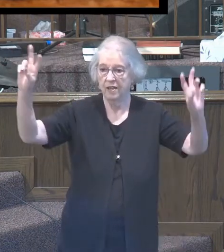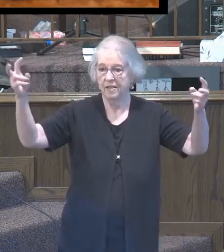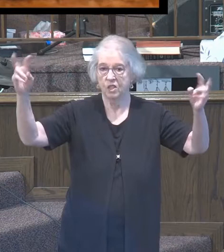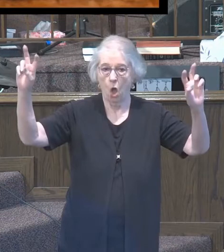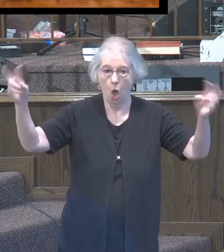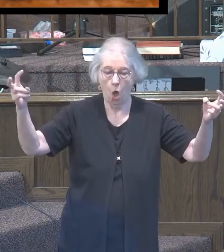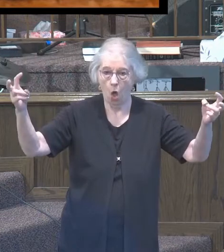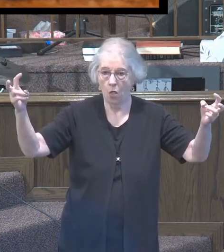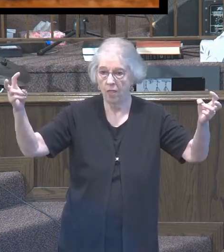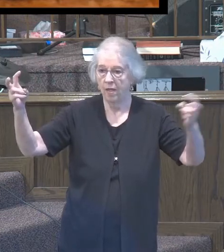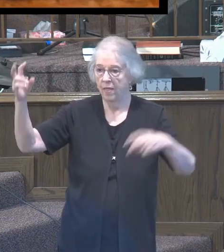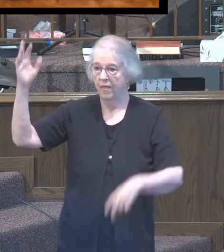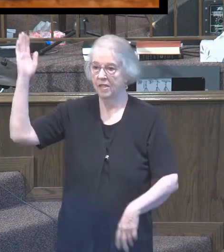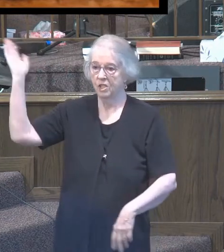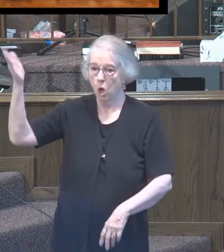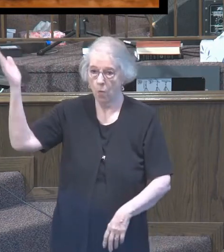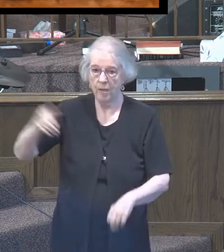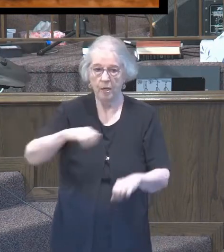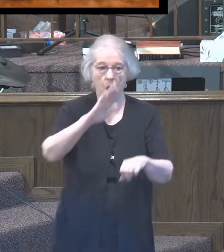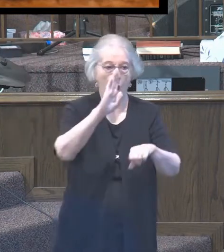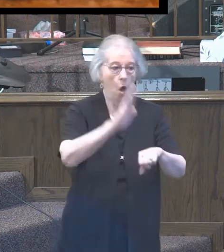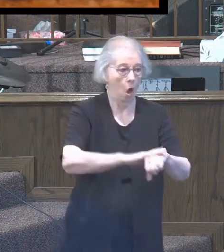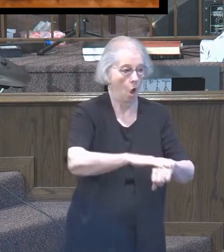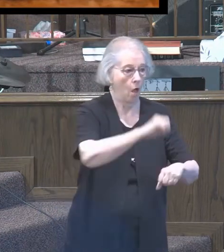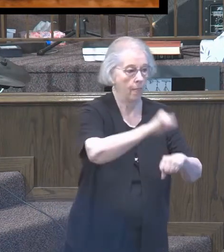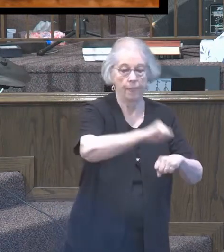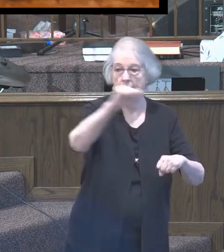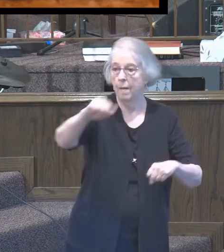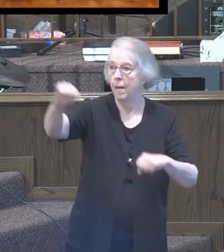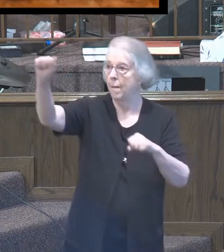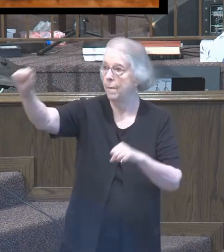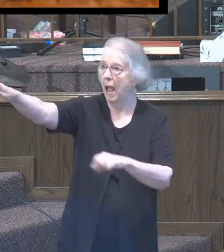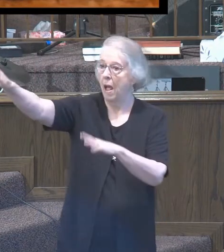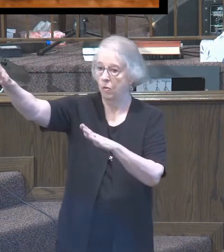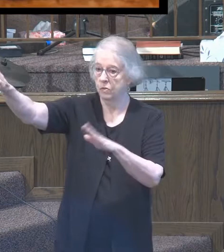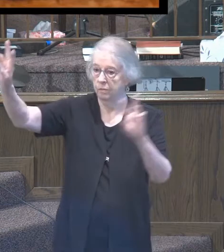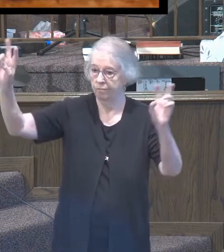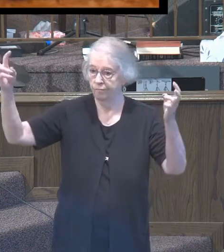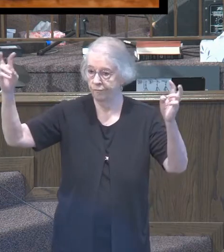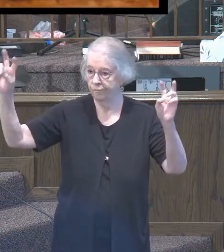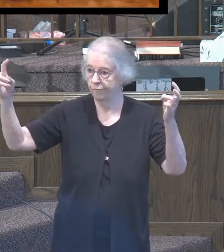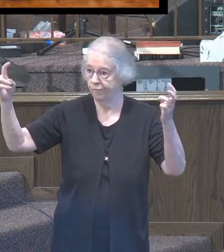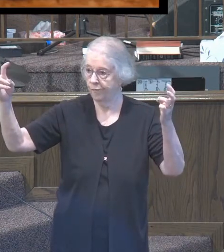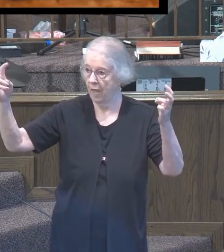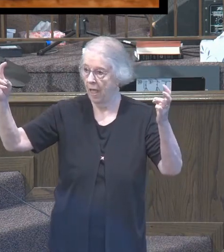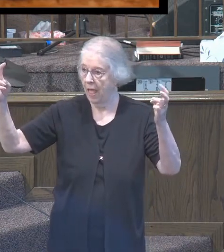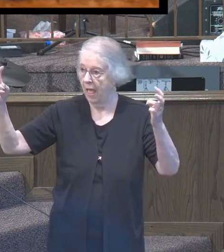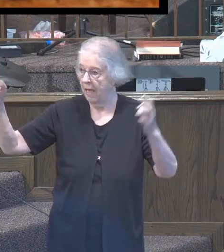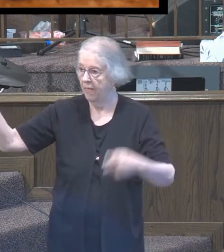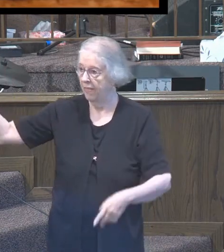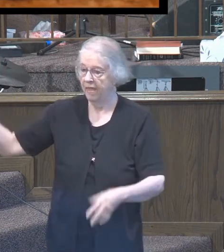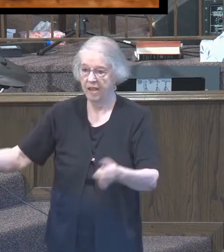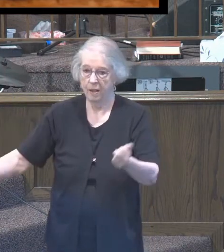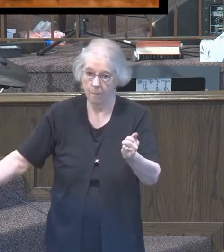It is quite possibly, just anecdotal evidence is all I'm going on right now, quite possibly the